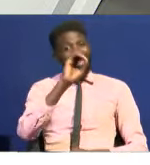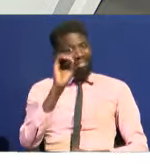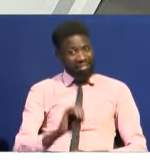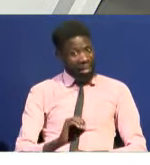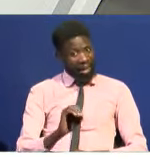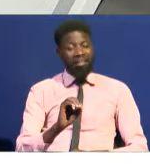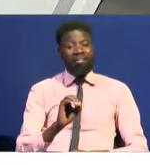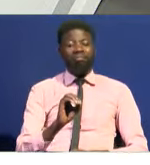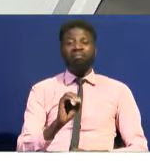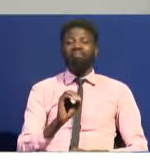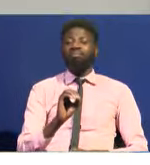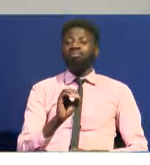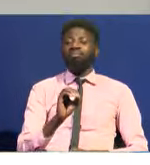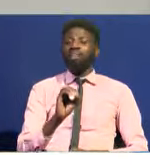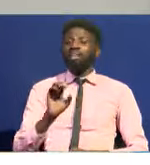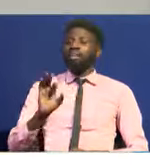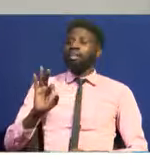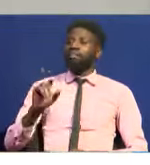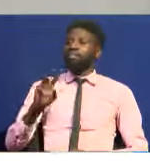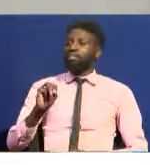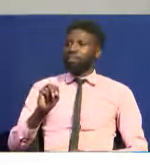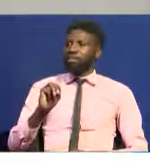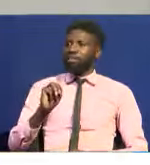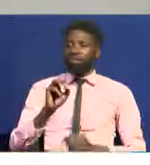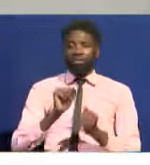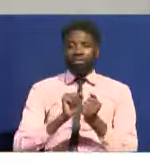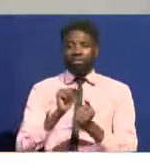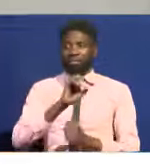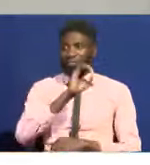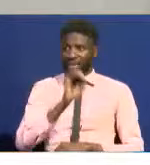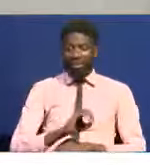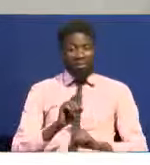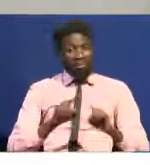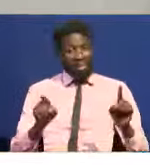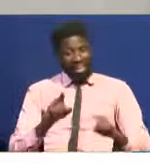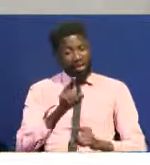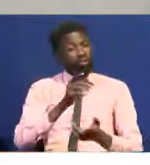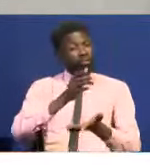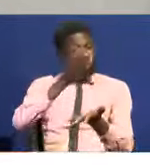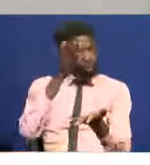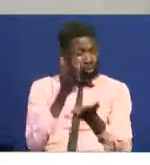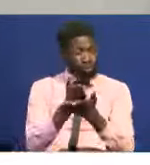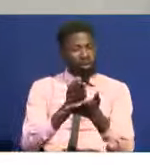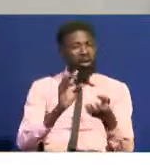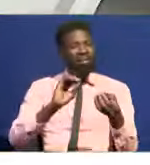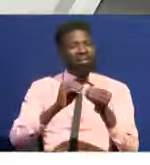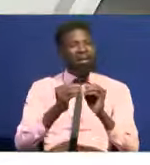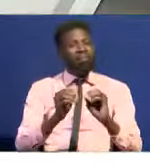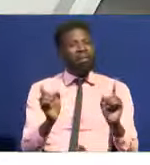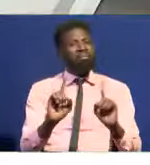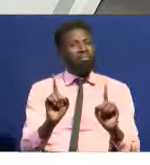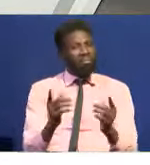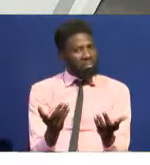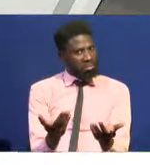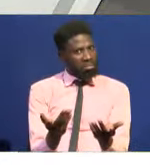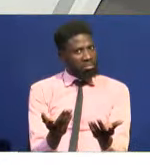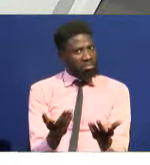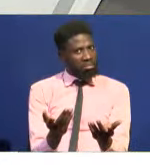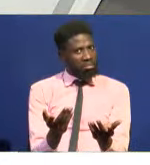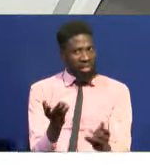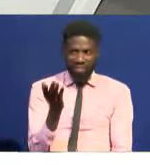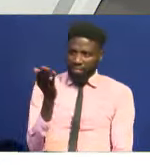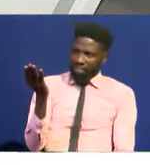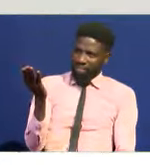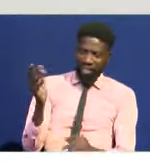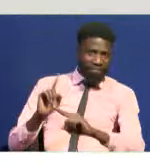reported cases of FGM, that is not the actual statistics on ground.